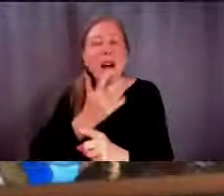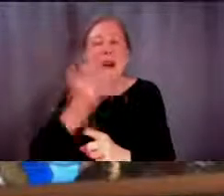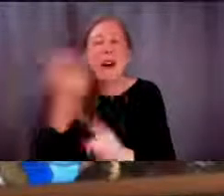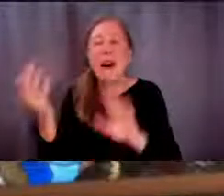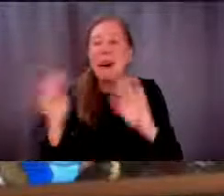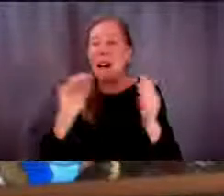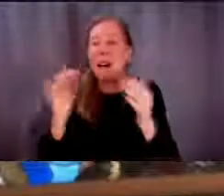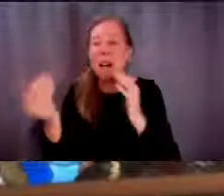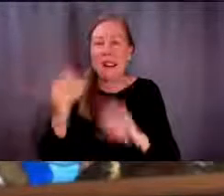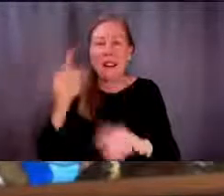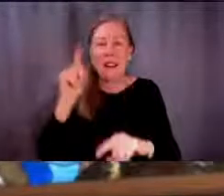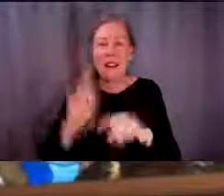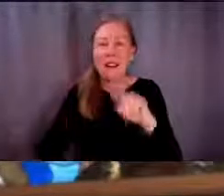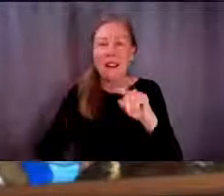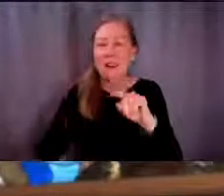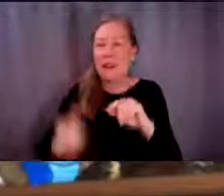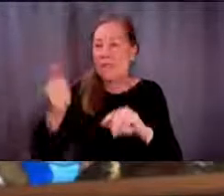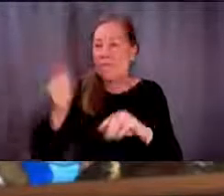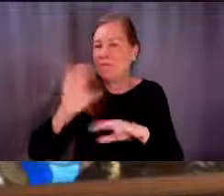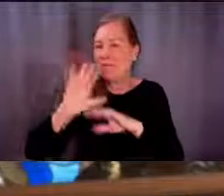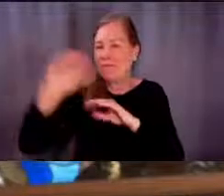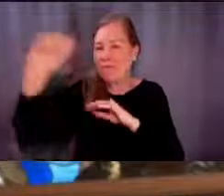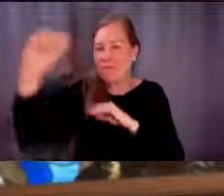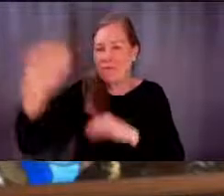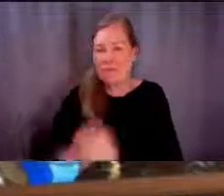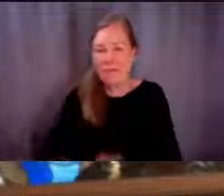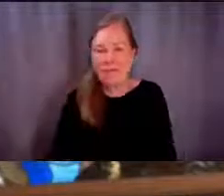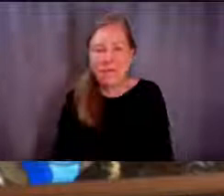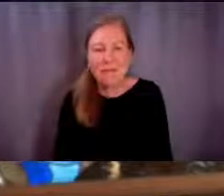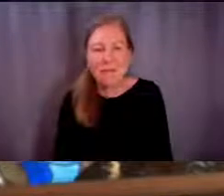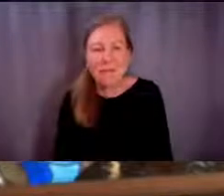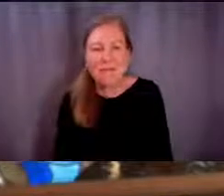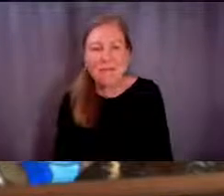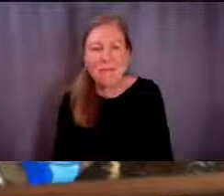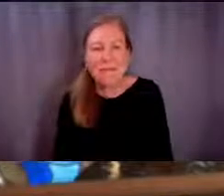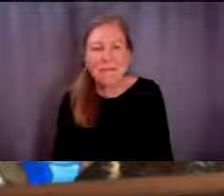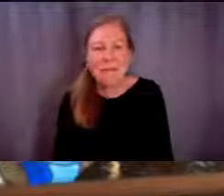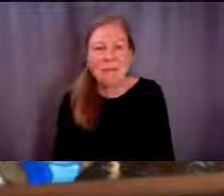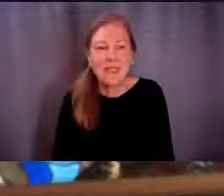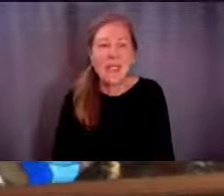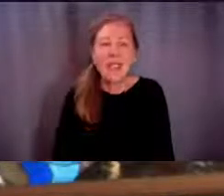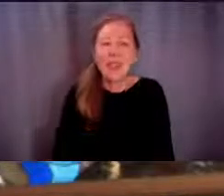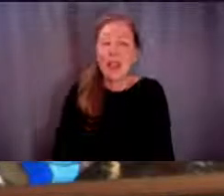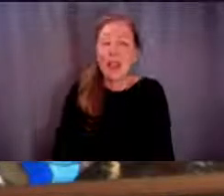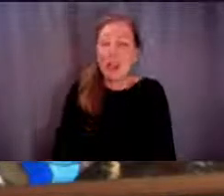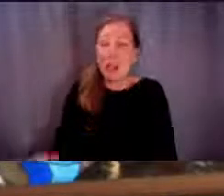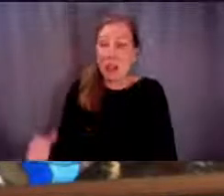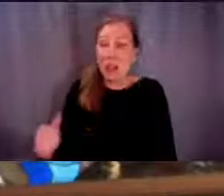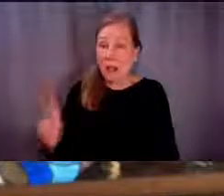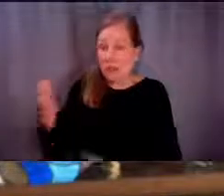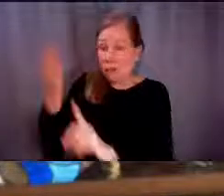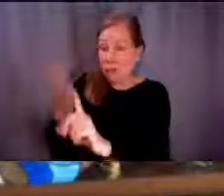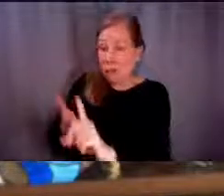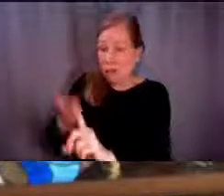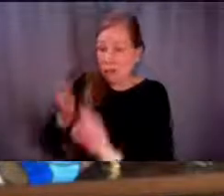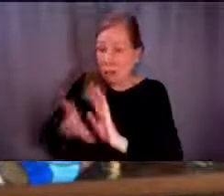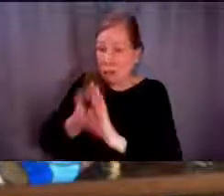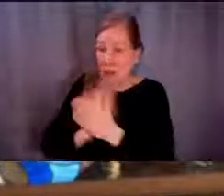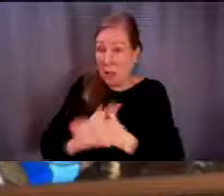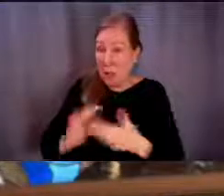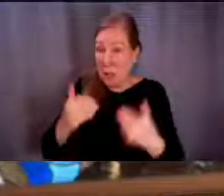understanding is beyond compare. He never grows